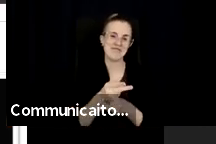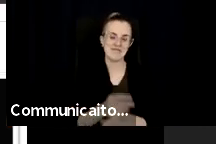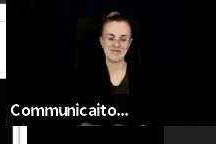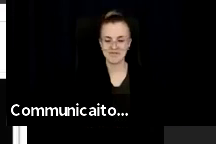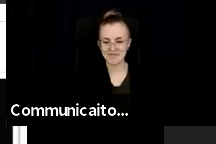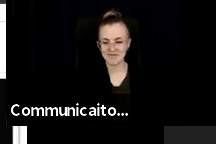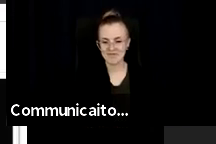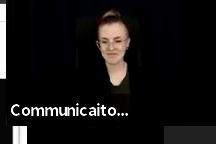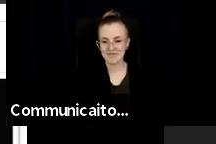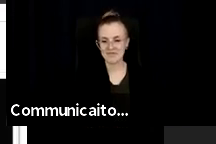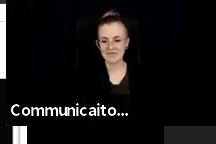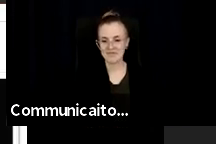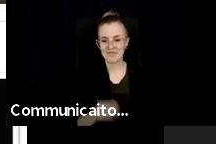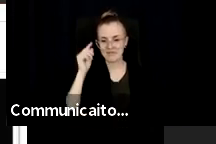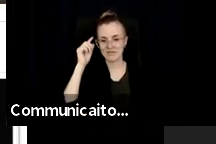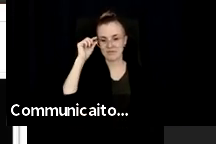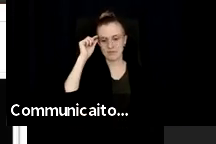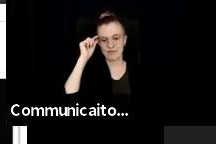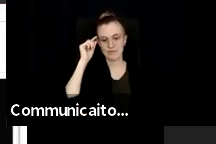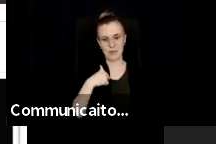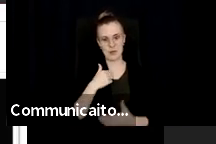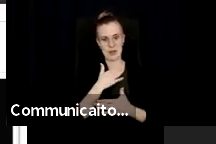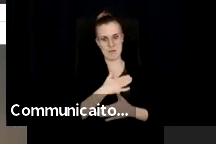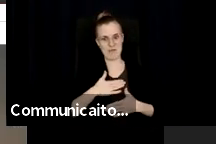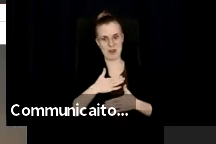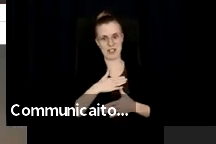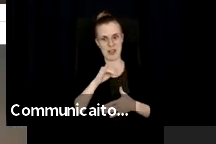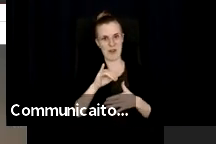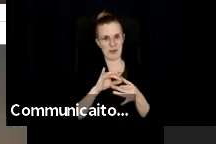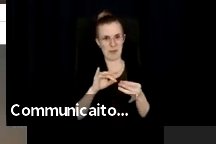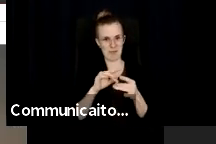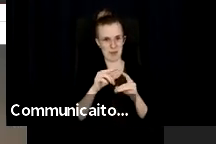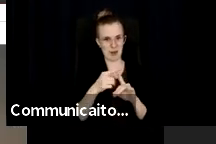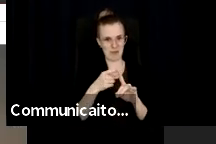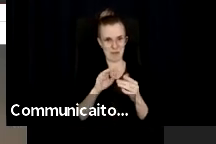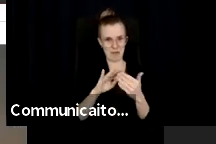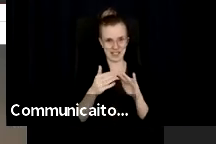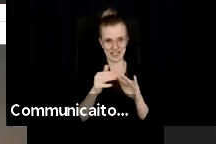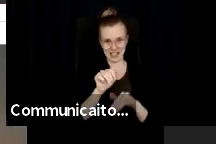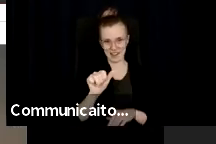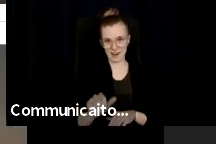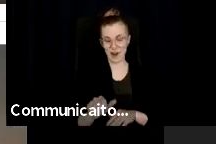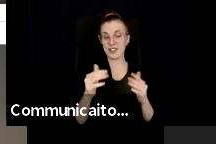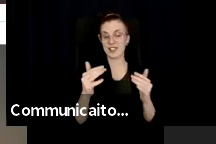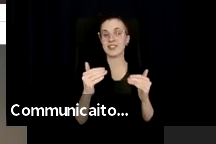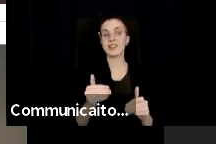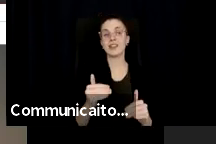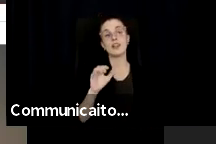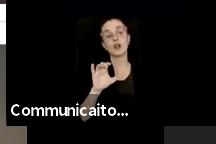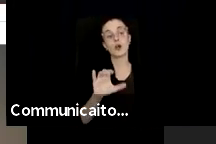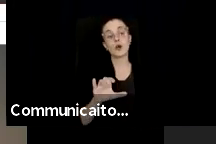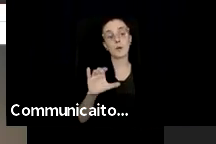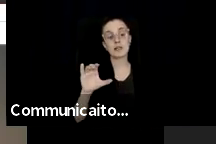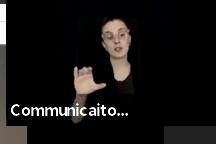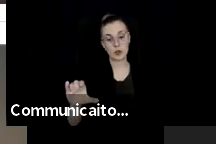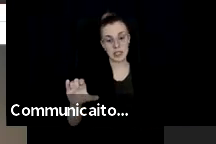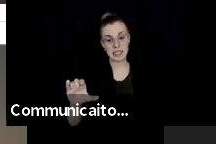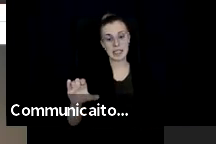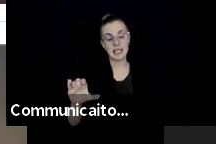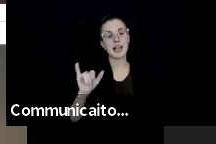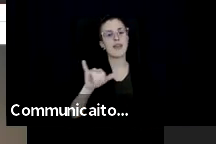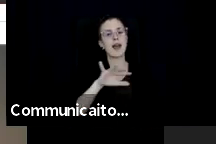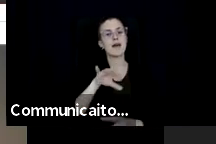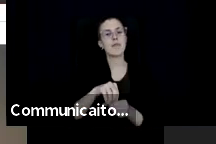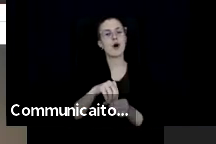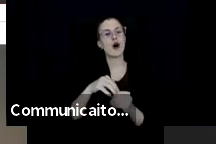We appreciate those remarks from the city of Austin. Up next, we're going to hear from Corpus Christi, a city that embodies the slogan,